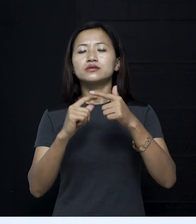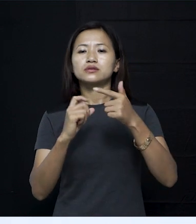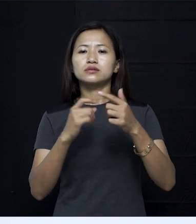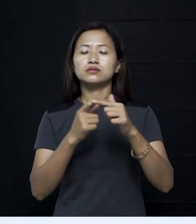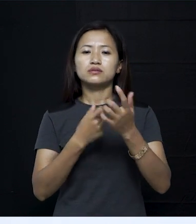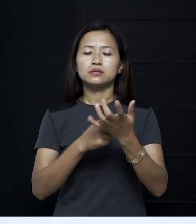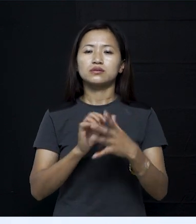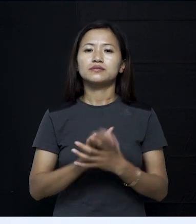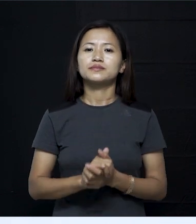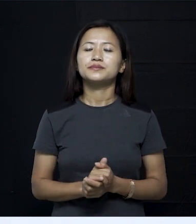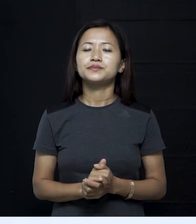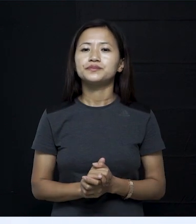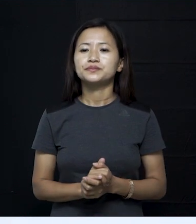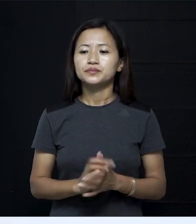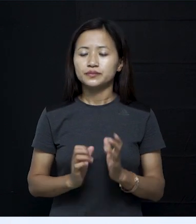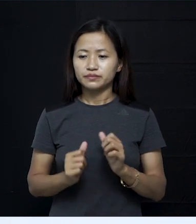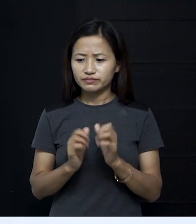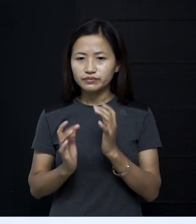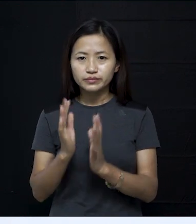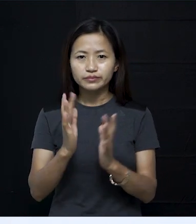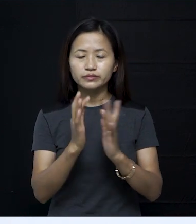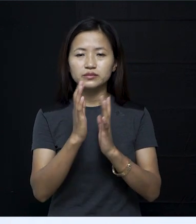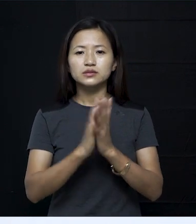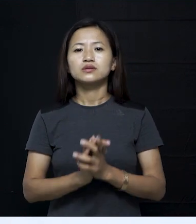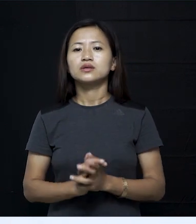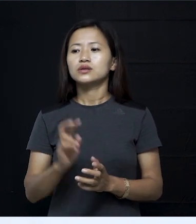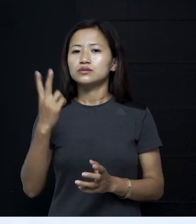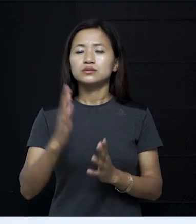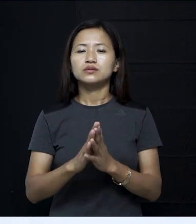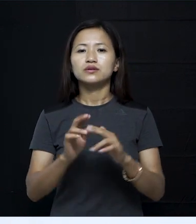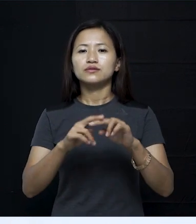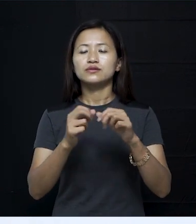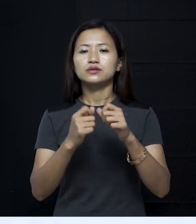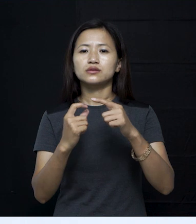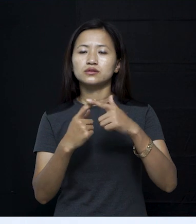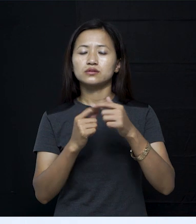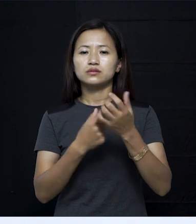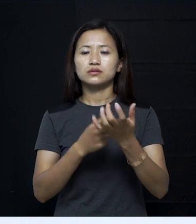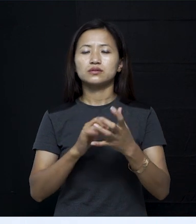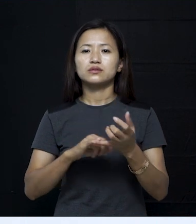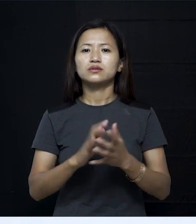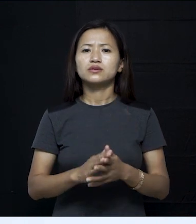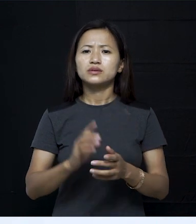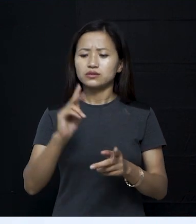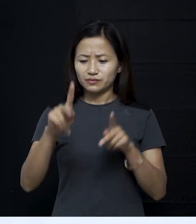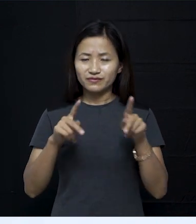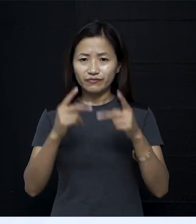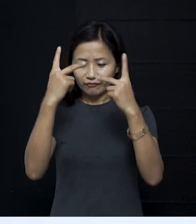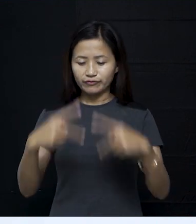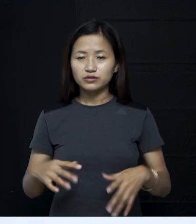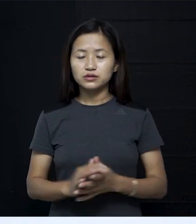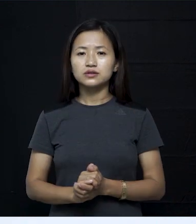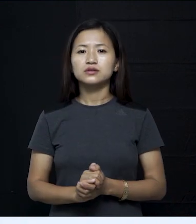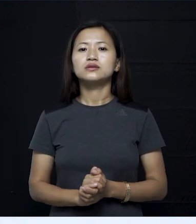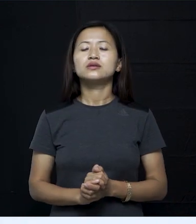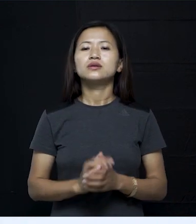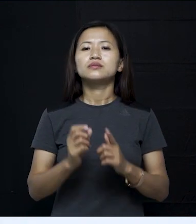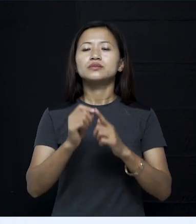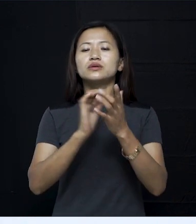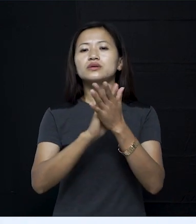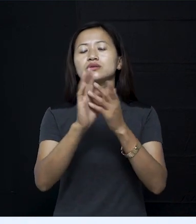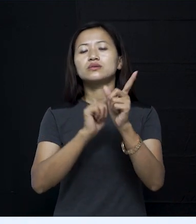farmers, okay, that is also another point. Then the third one is agricultural practices. So this